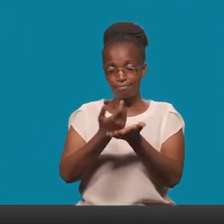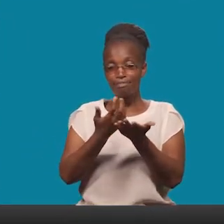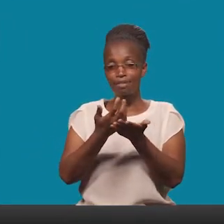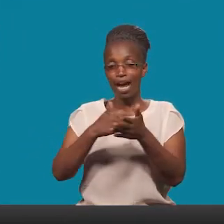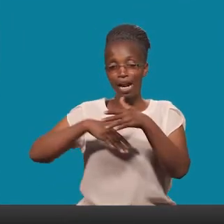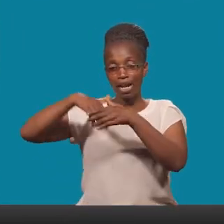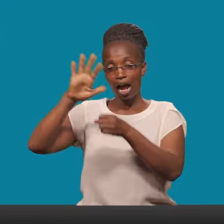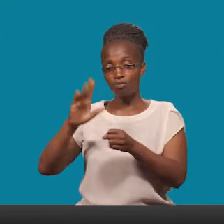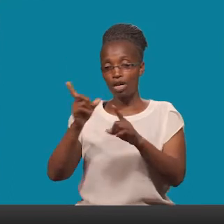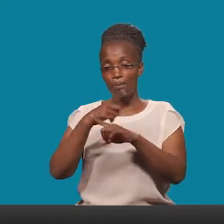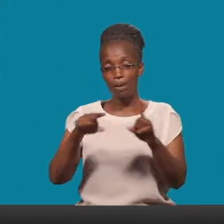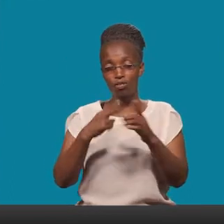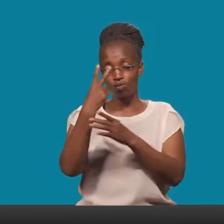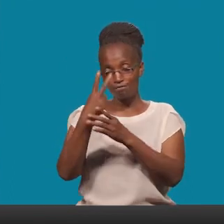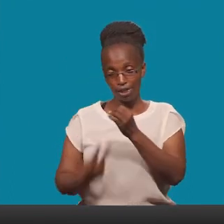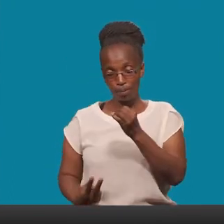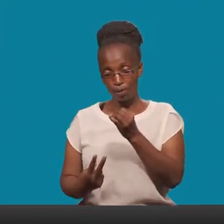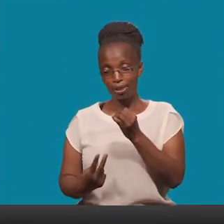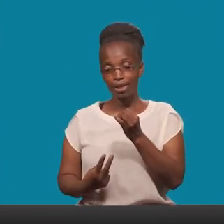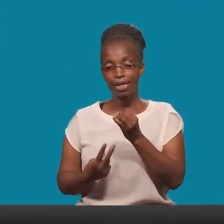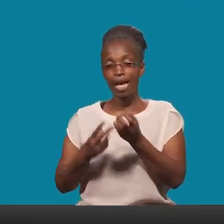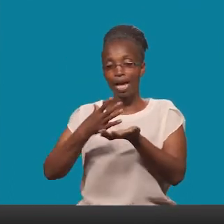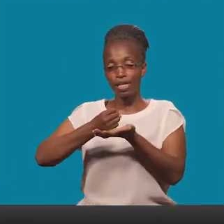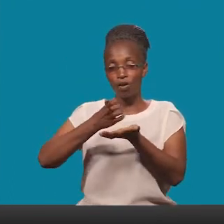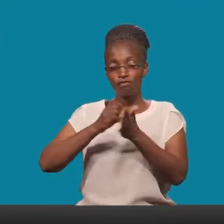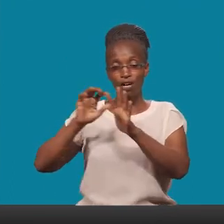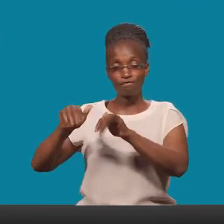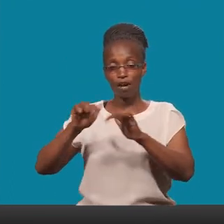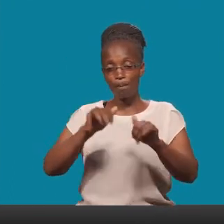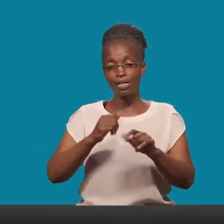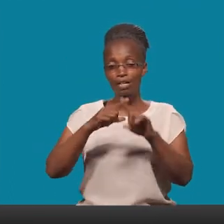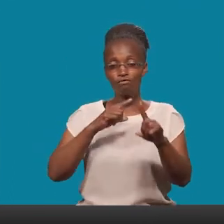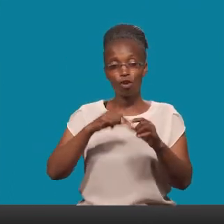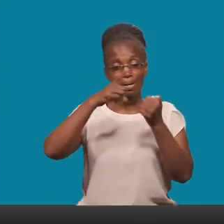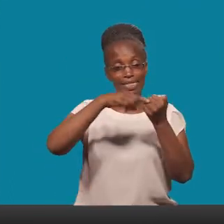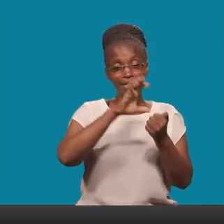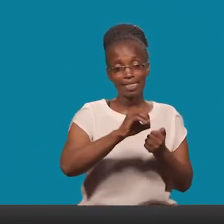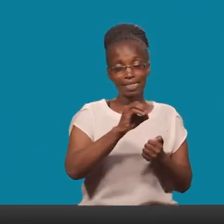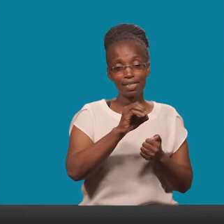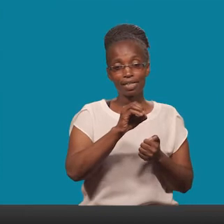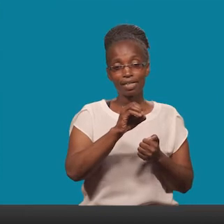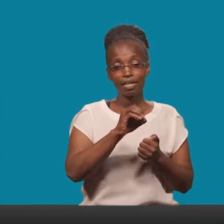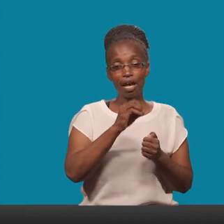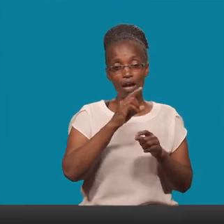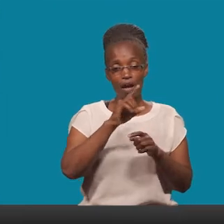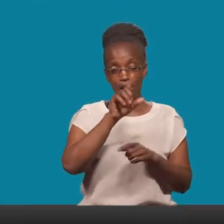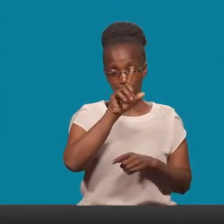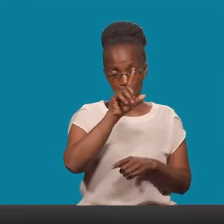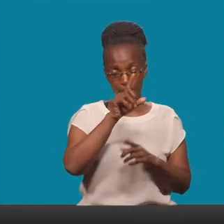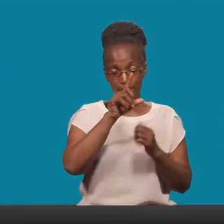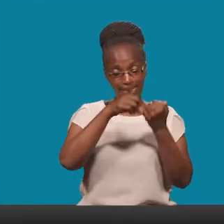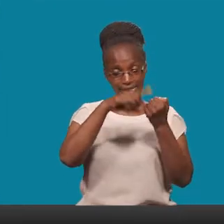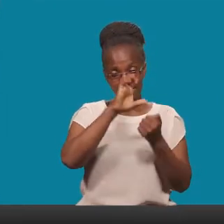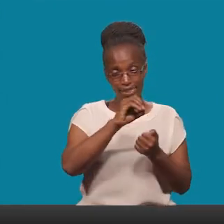out, and we have nearly doubled our earnings made from the by the coffee farmer, from an average of Kenya shillings 60